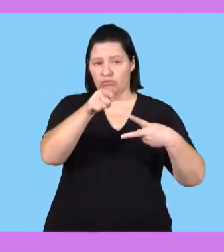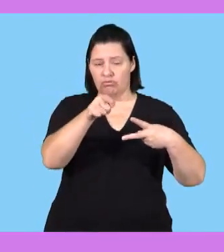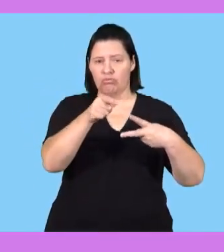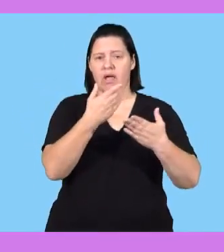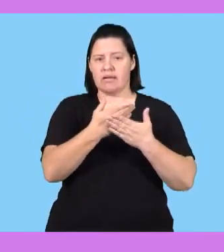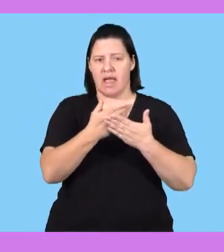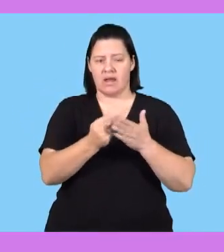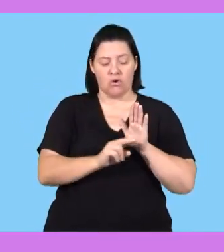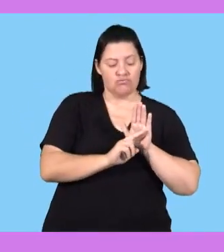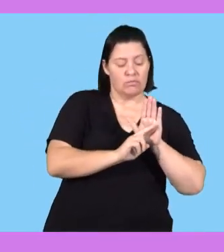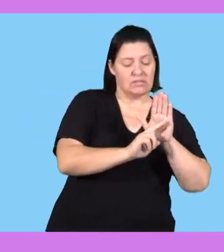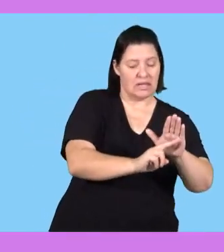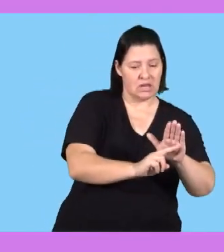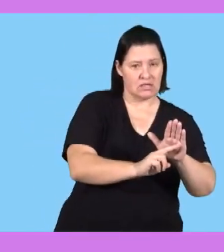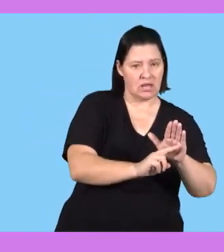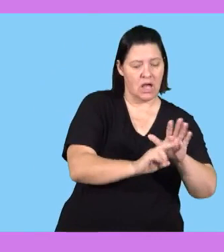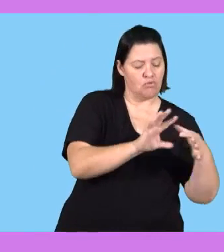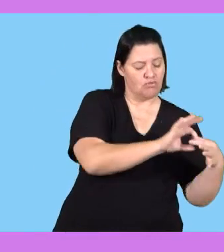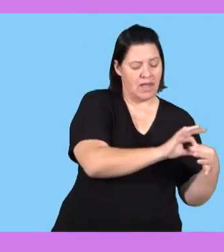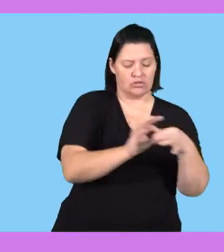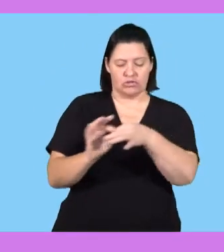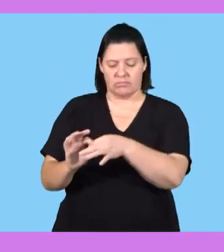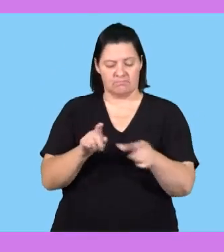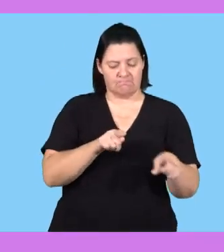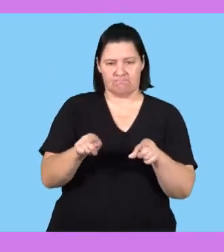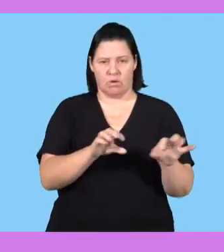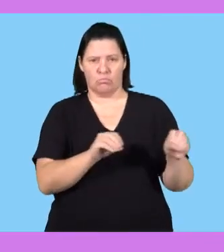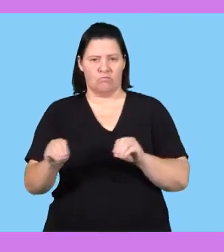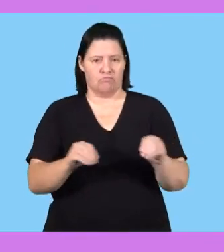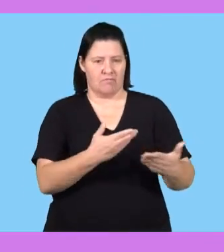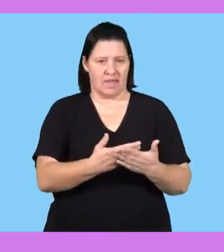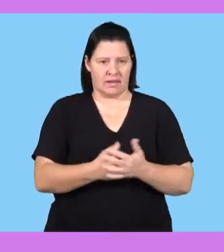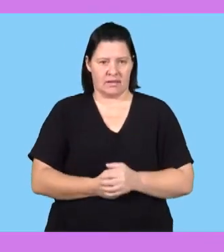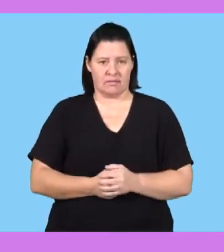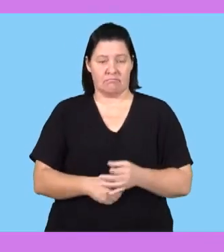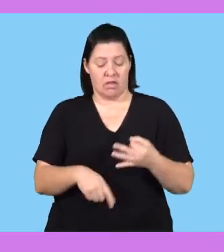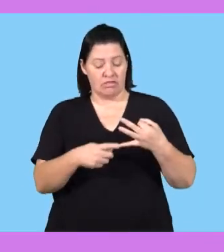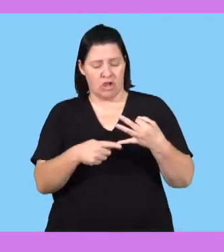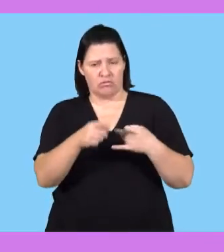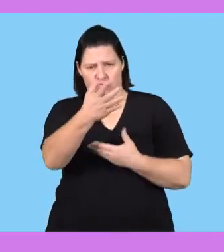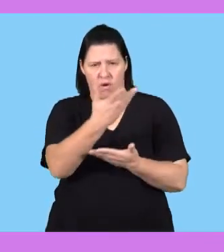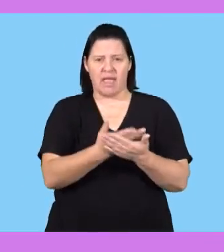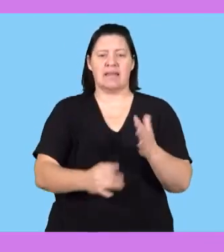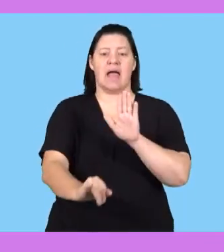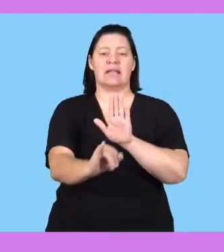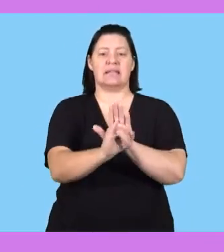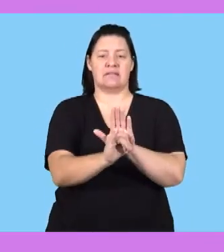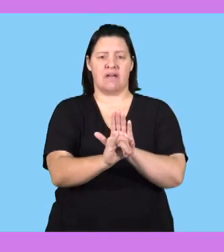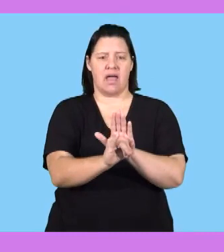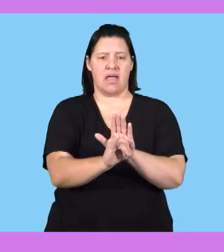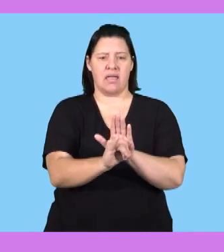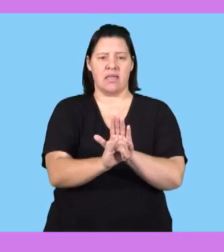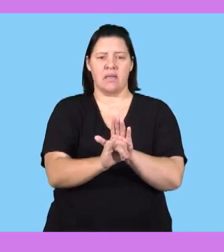be able to move between representations of relationships. Thirdly, you should be able to